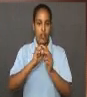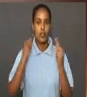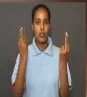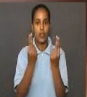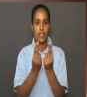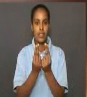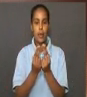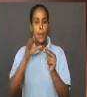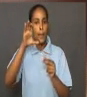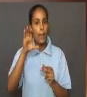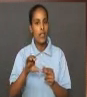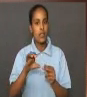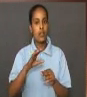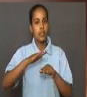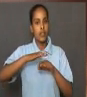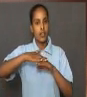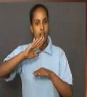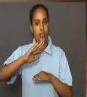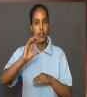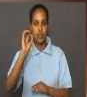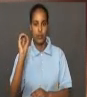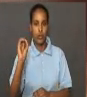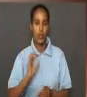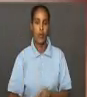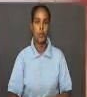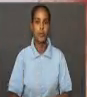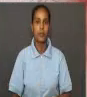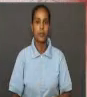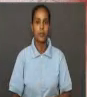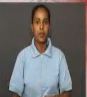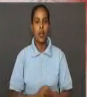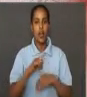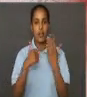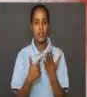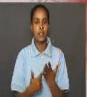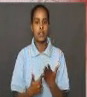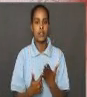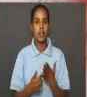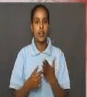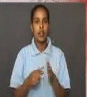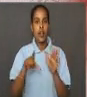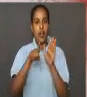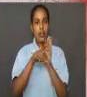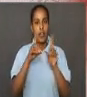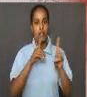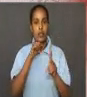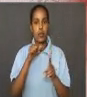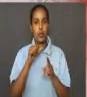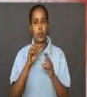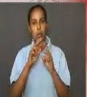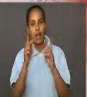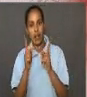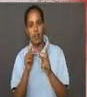universe must be greater than zero. However, the law does not place